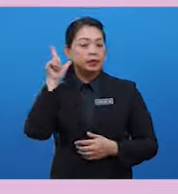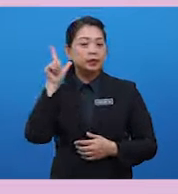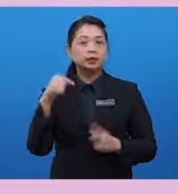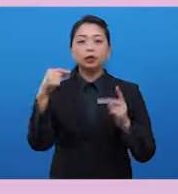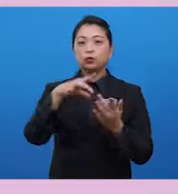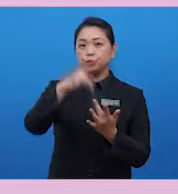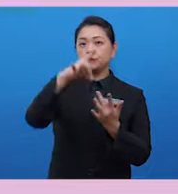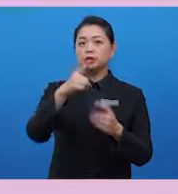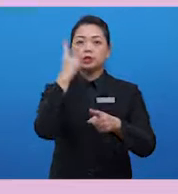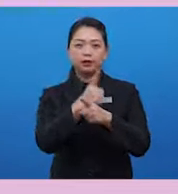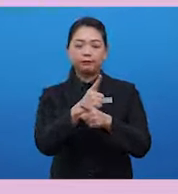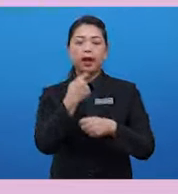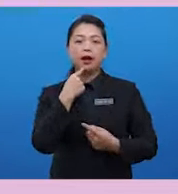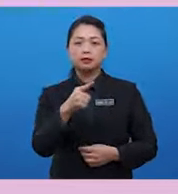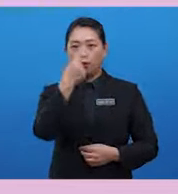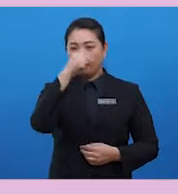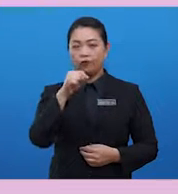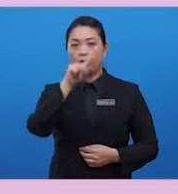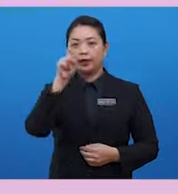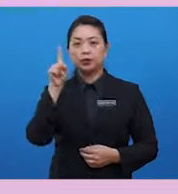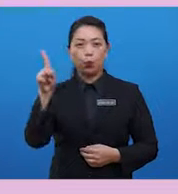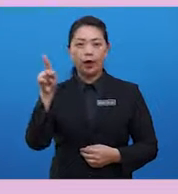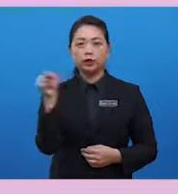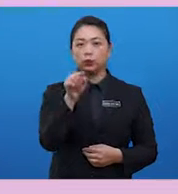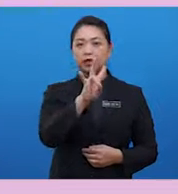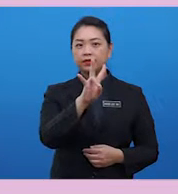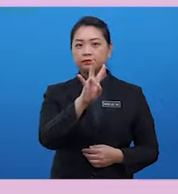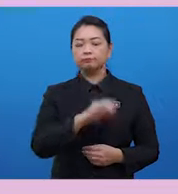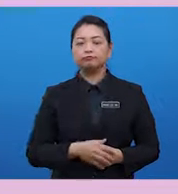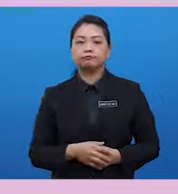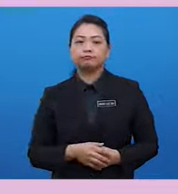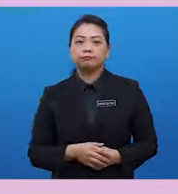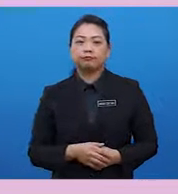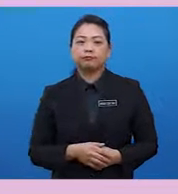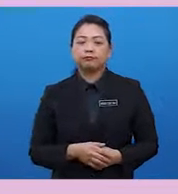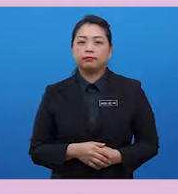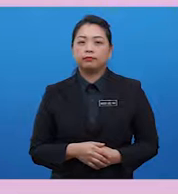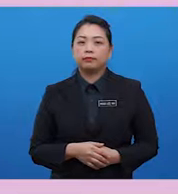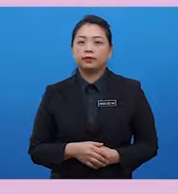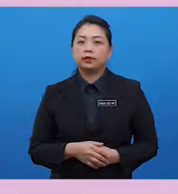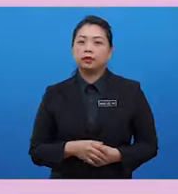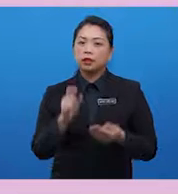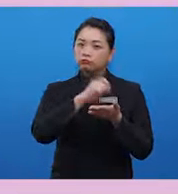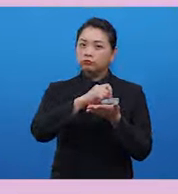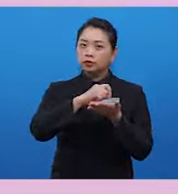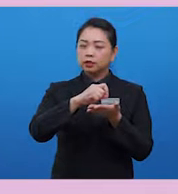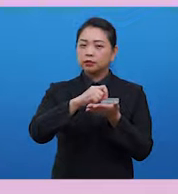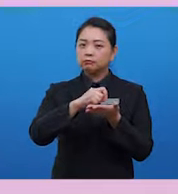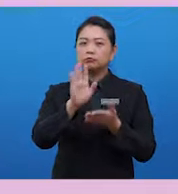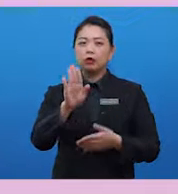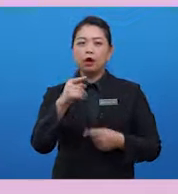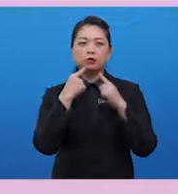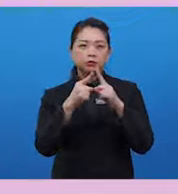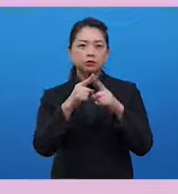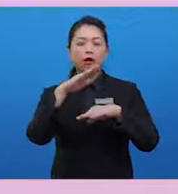choose the correct answer for questions 1 to 7. Indicate your answers on your